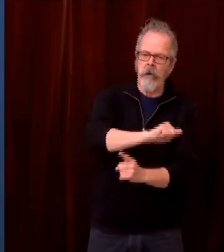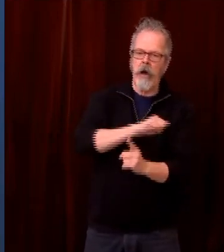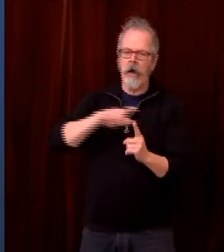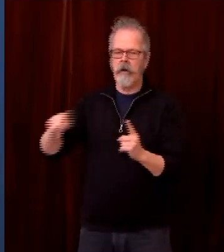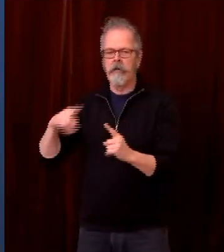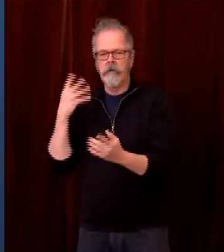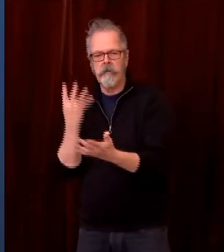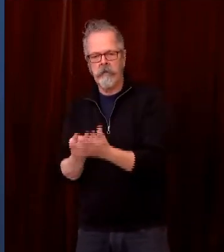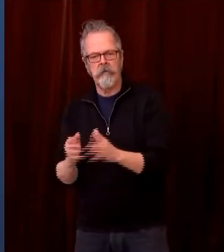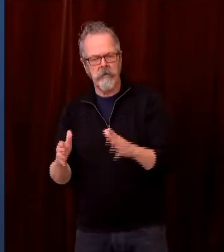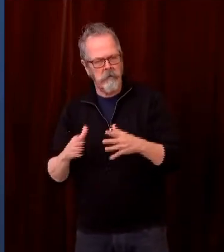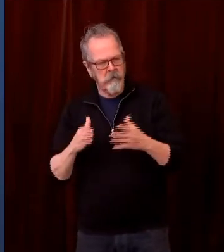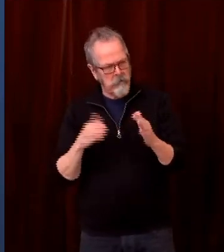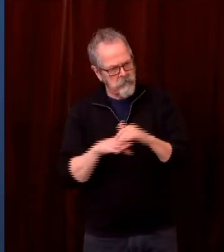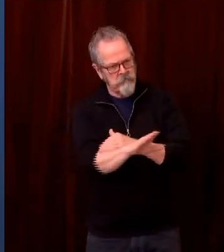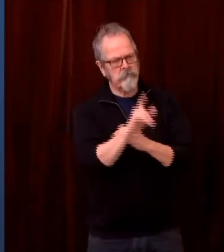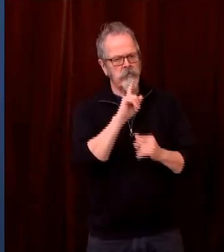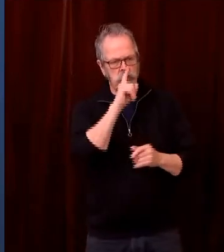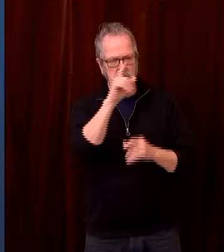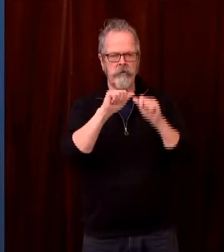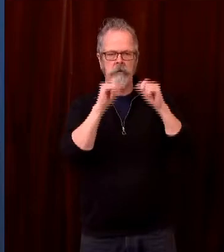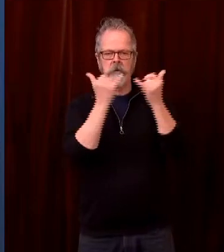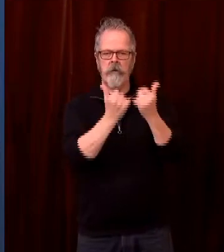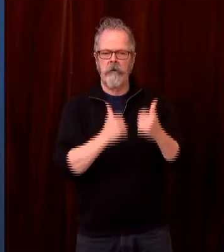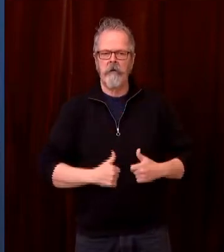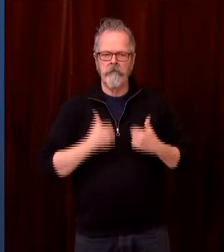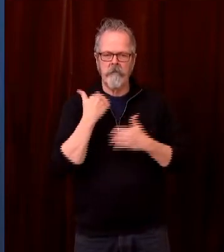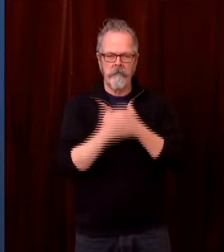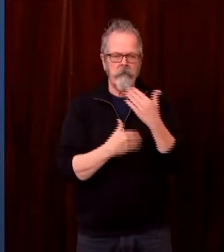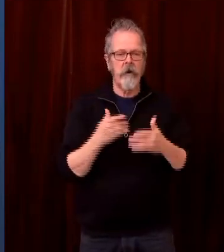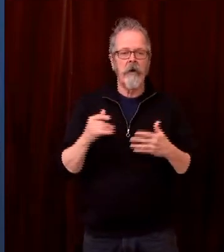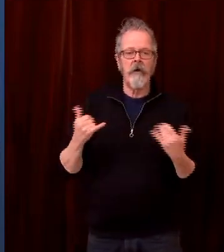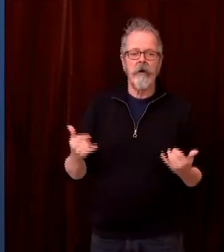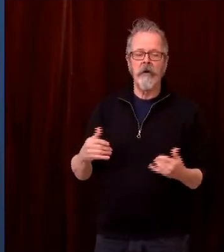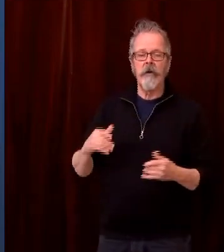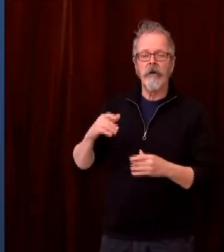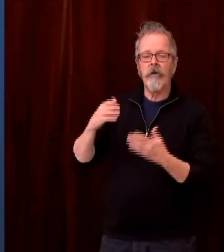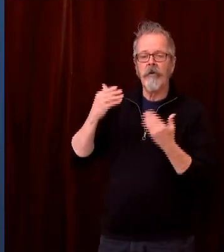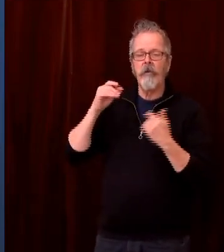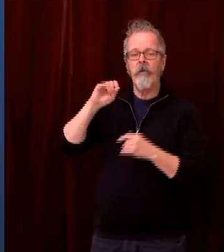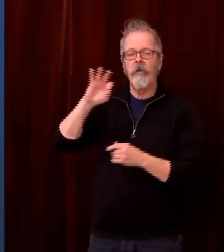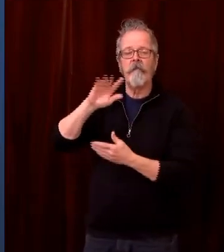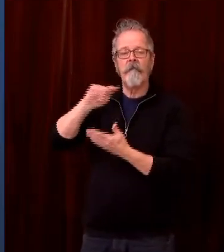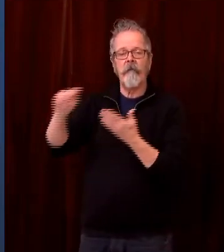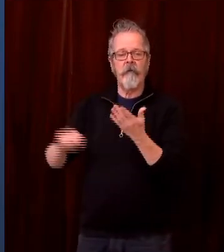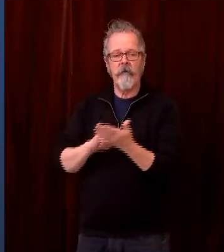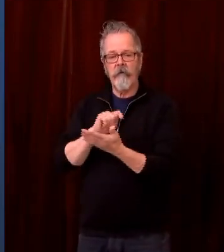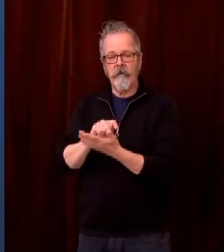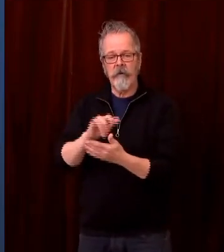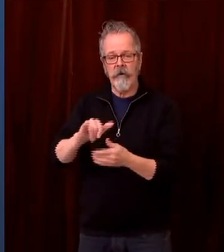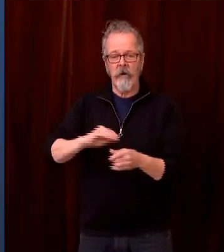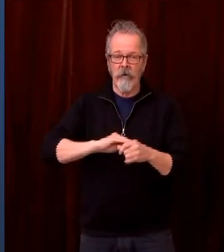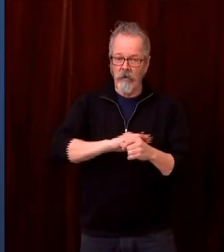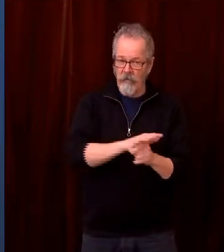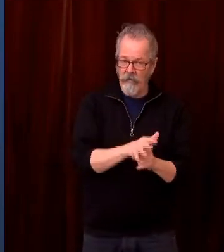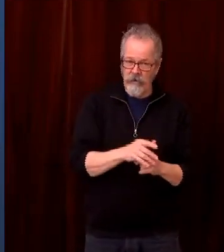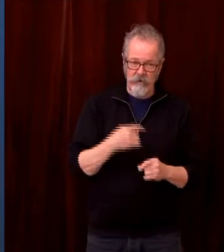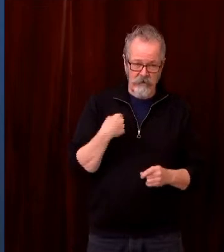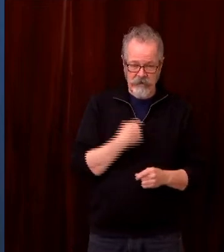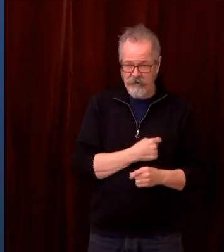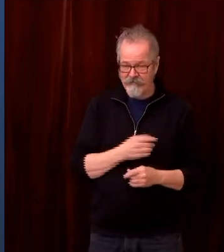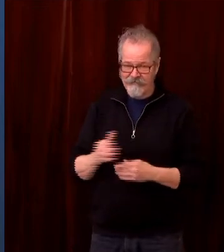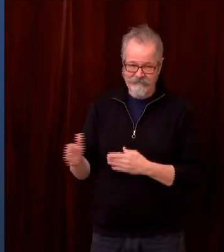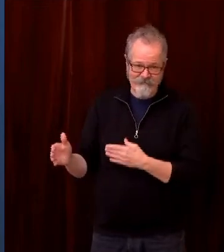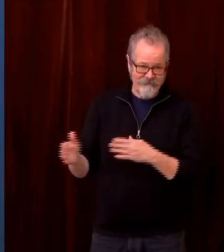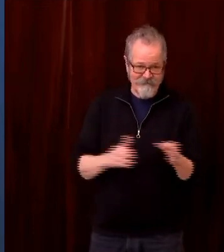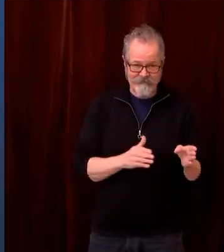get back to you on this, Joe. I've not had a chance to think about this during the COVID pandemic, so I will have to get back to you, which I will do in a few days. Next question